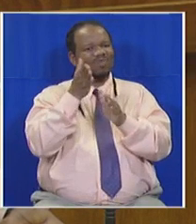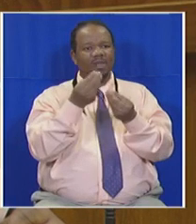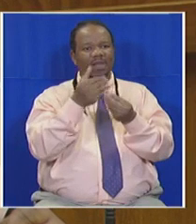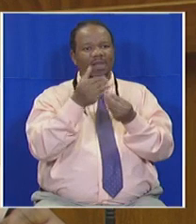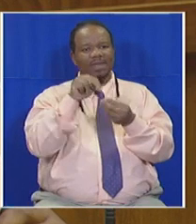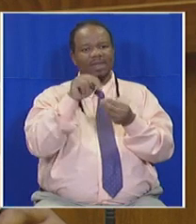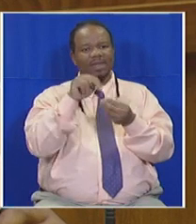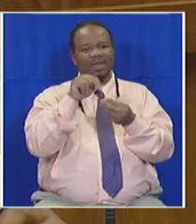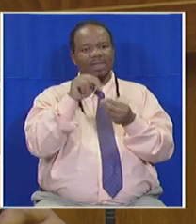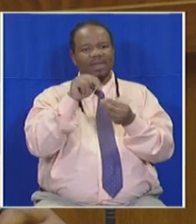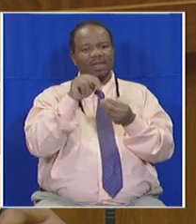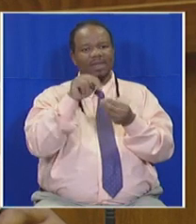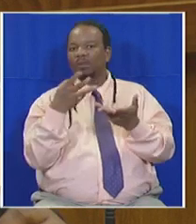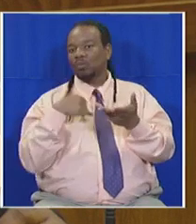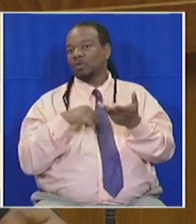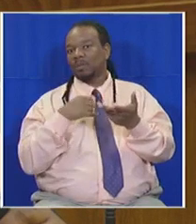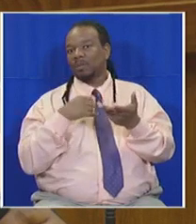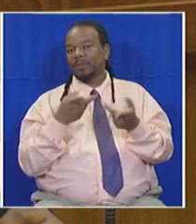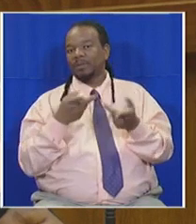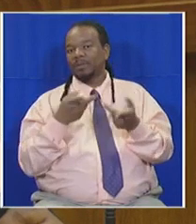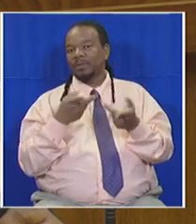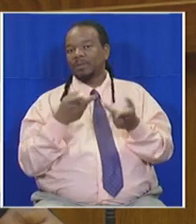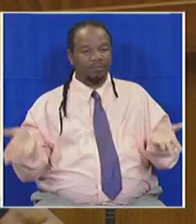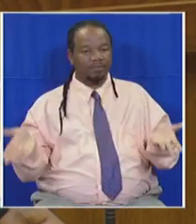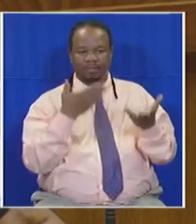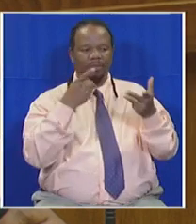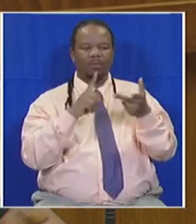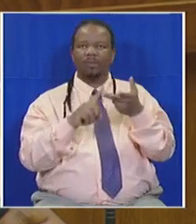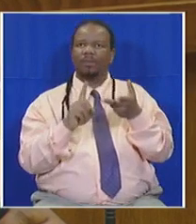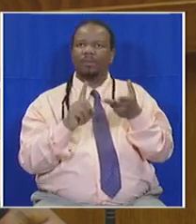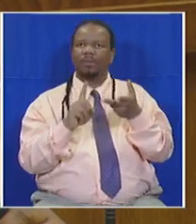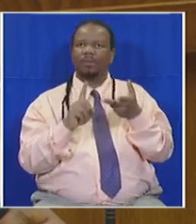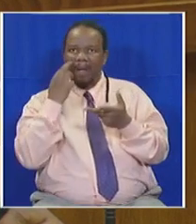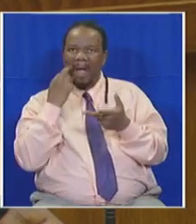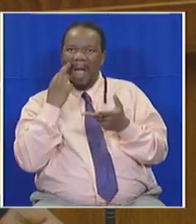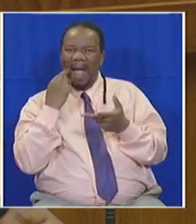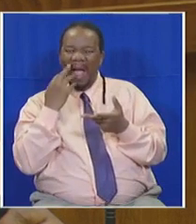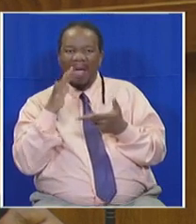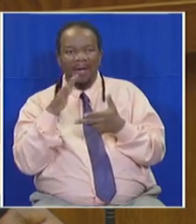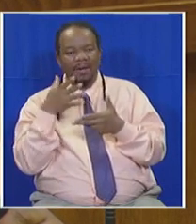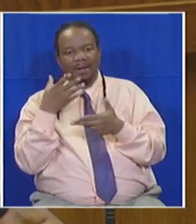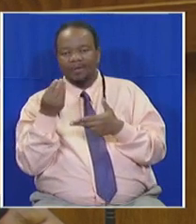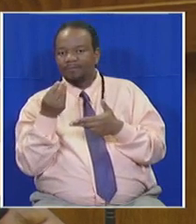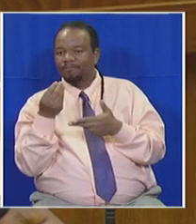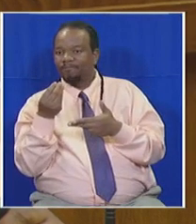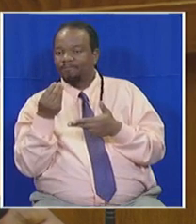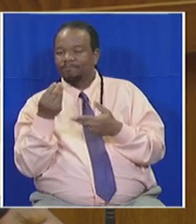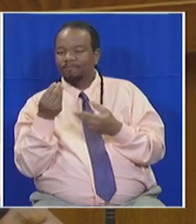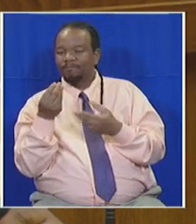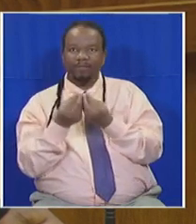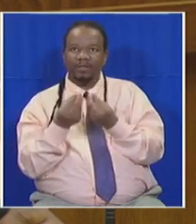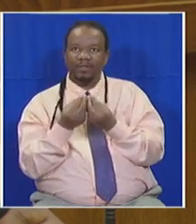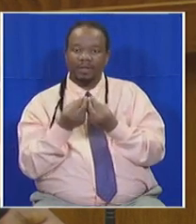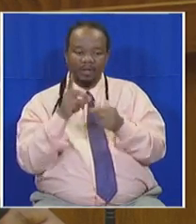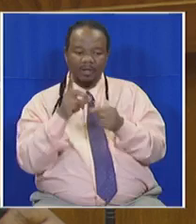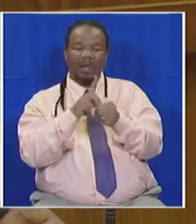ANC-led municipalities. Number two, asset registers that are not up to date, which makes it difficult to trace